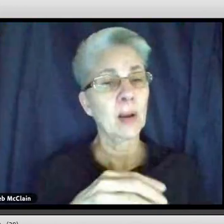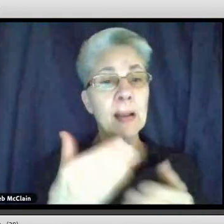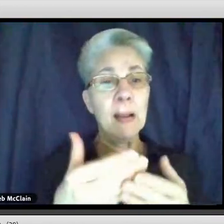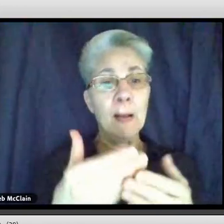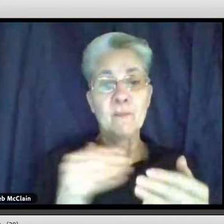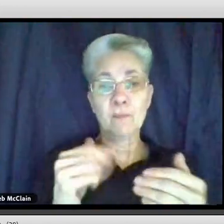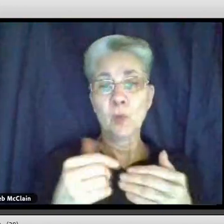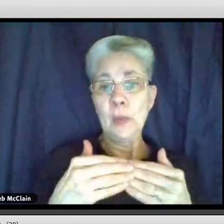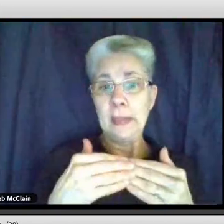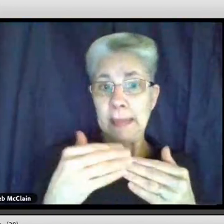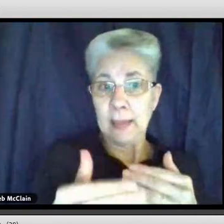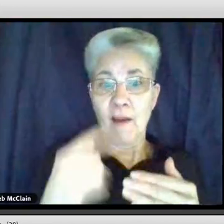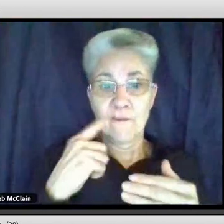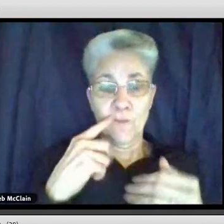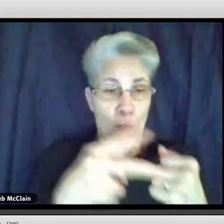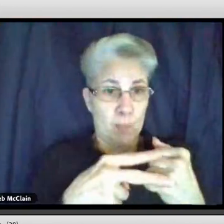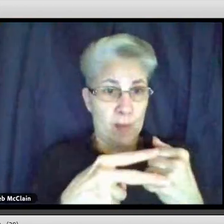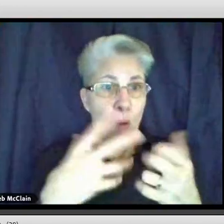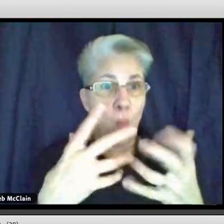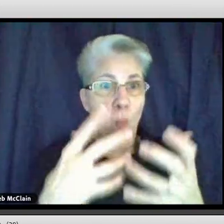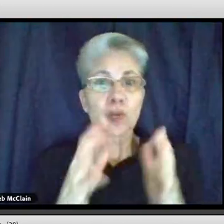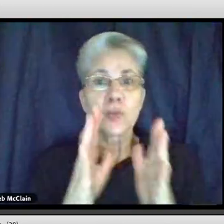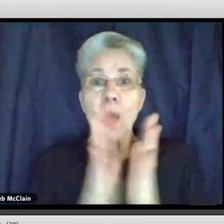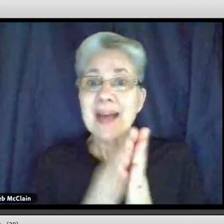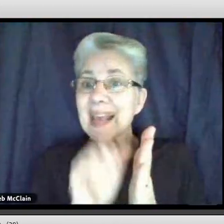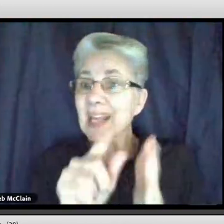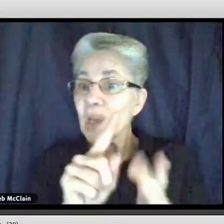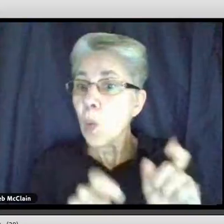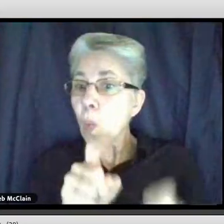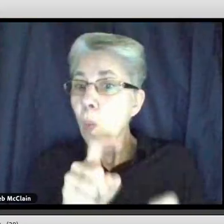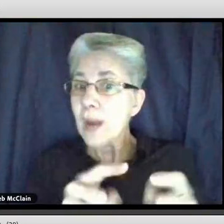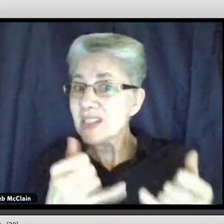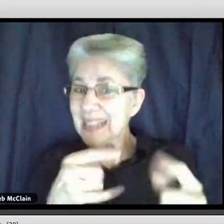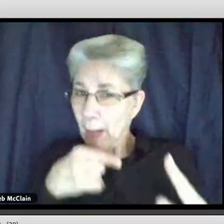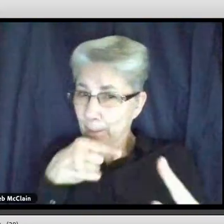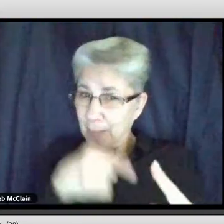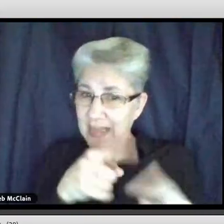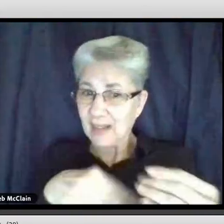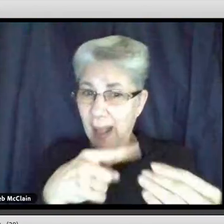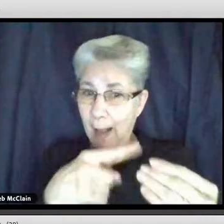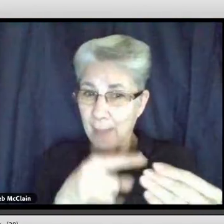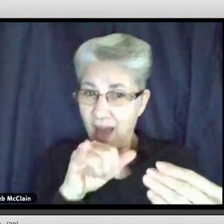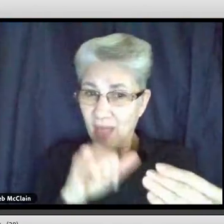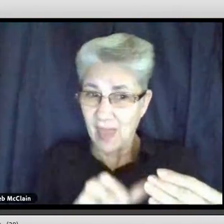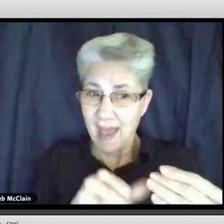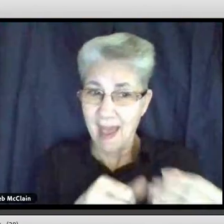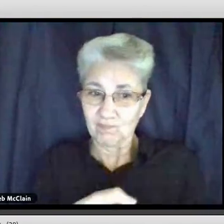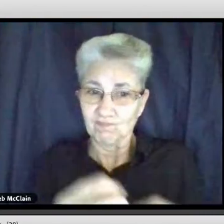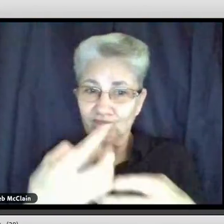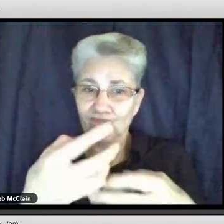on to preservation, I wanted to ask if there were any questions specifically regarding digitization.